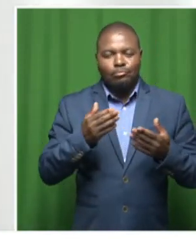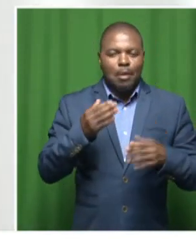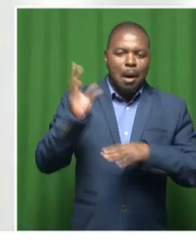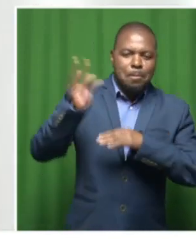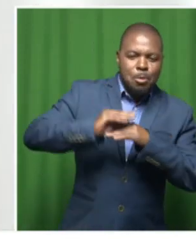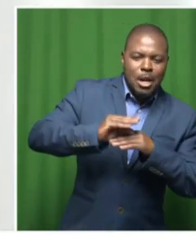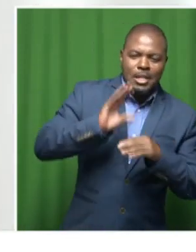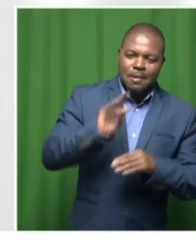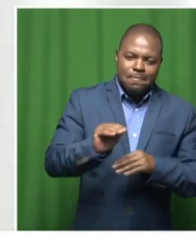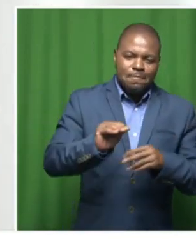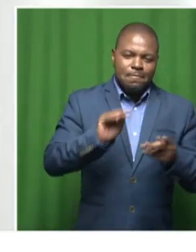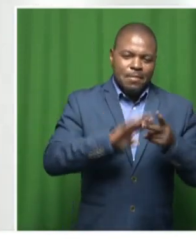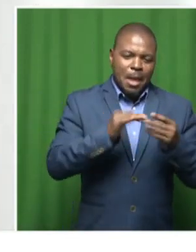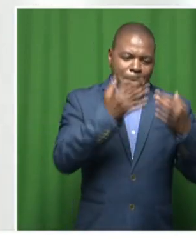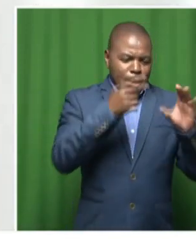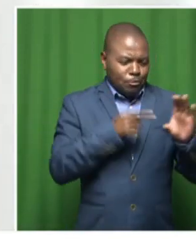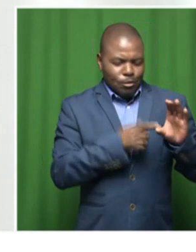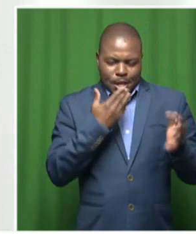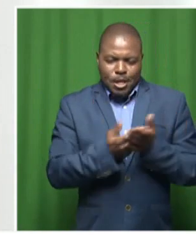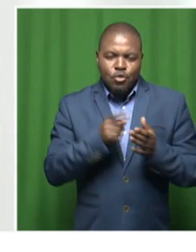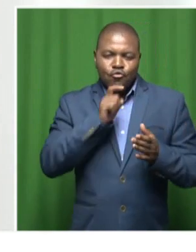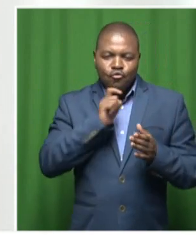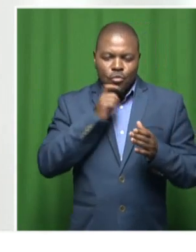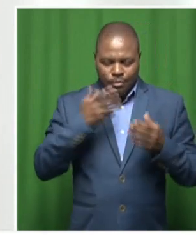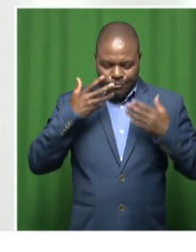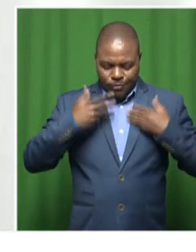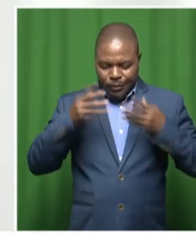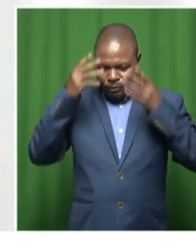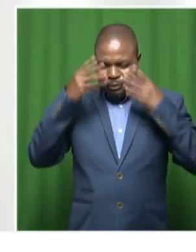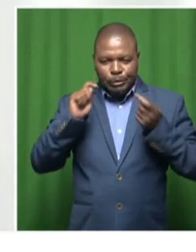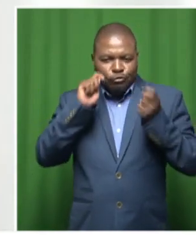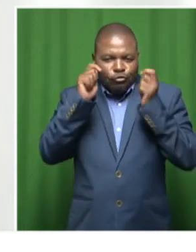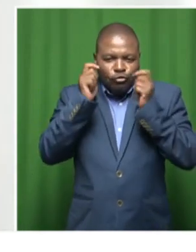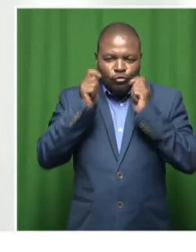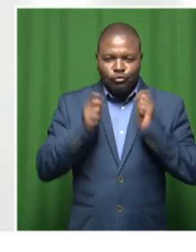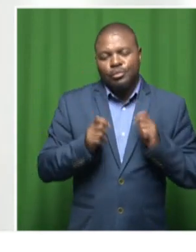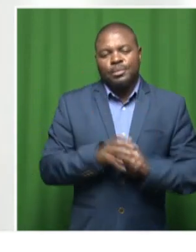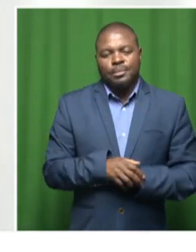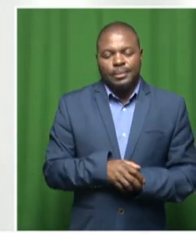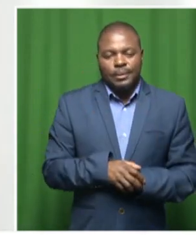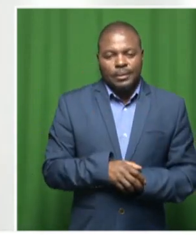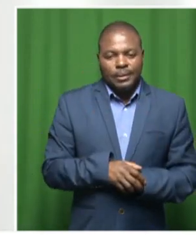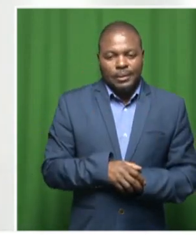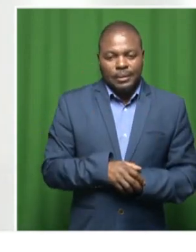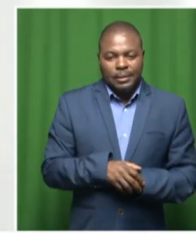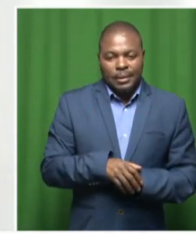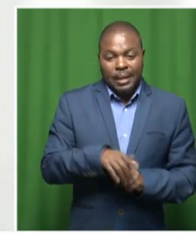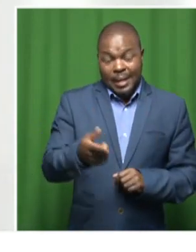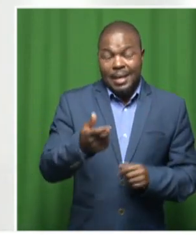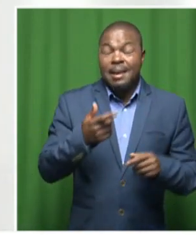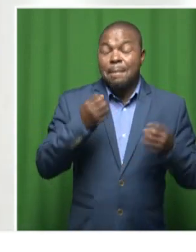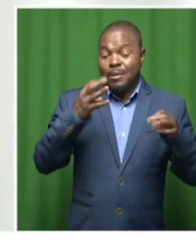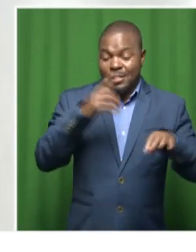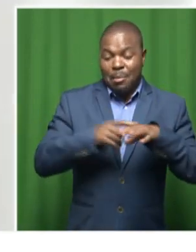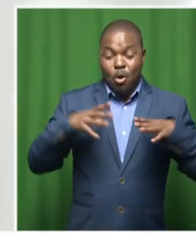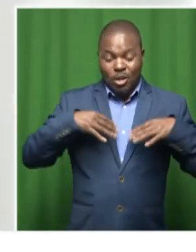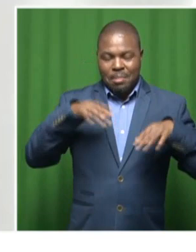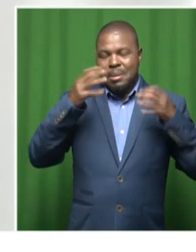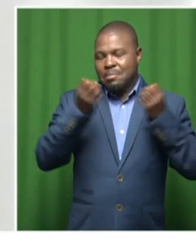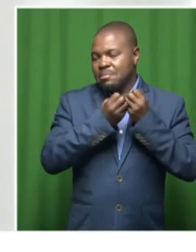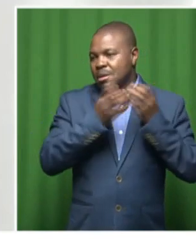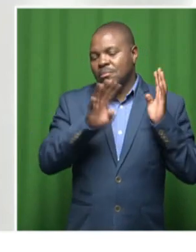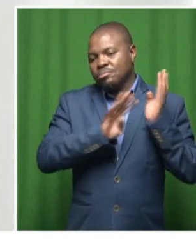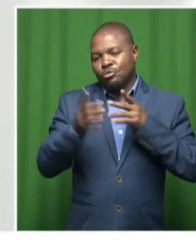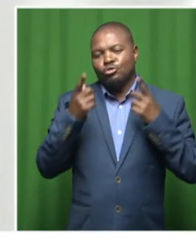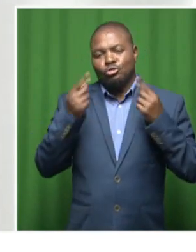budgeted for the year and they've saved up for this. And so I think that's the reason why it's such a popular treatment during the holidays. So during the holidays is not a time for me to